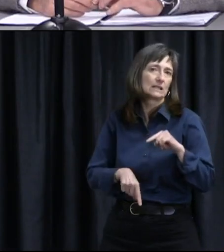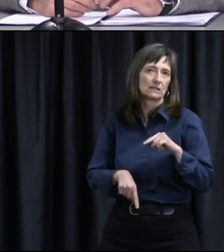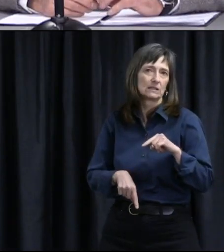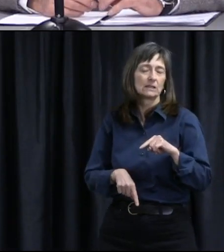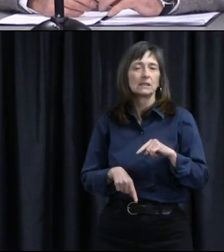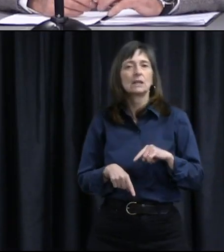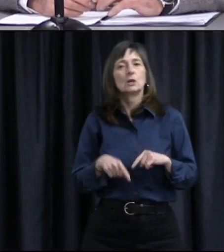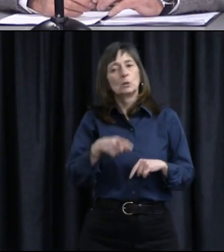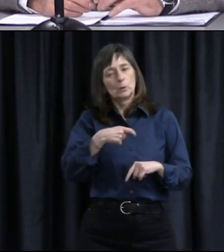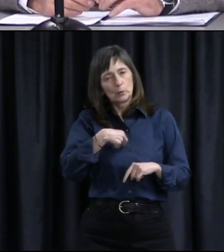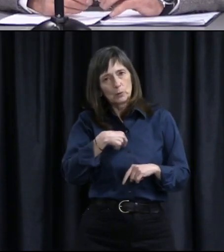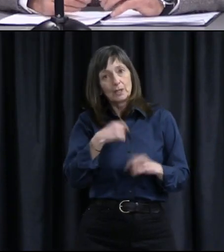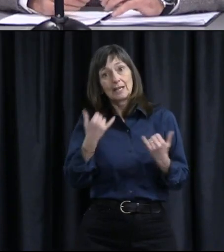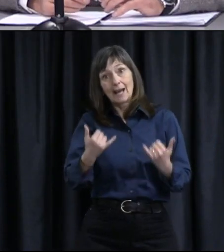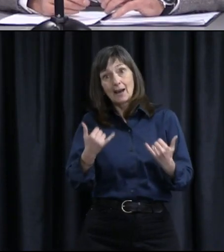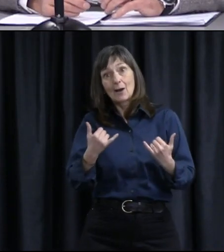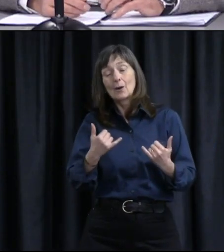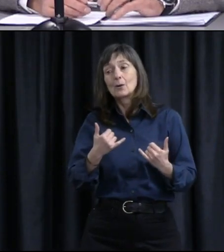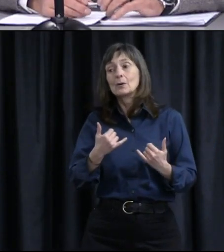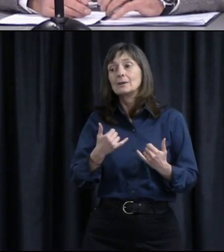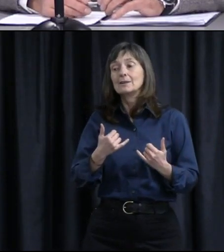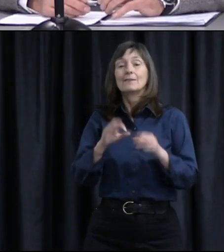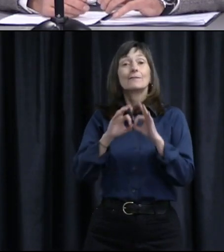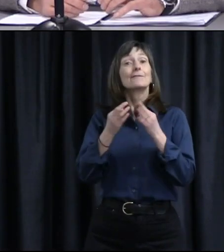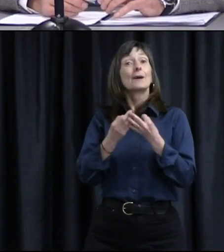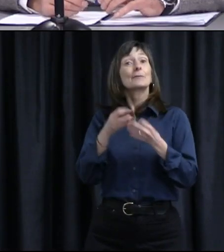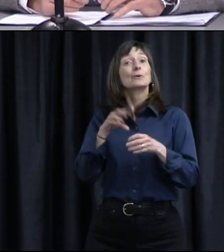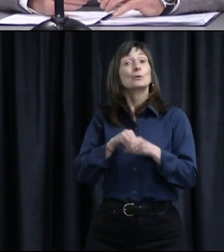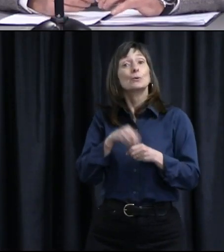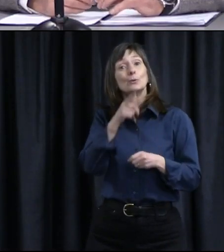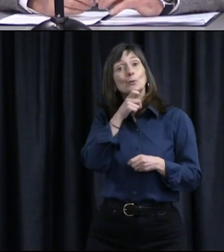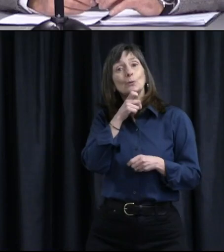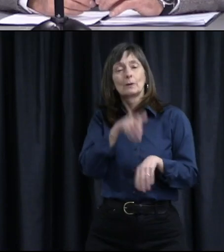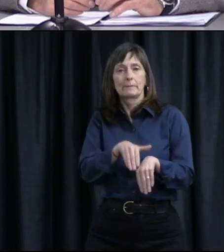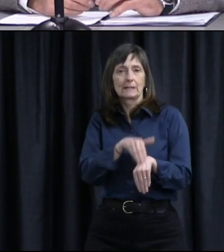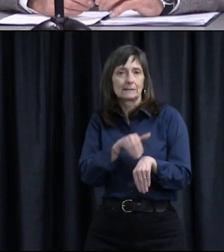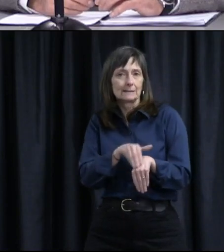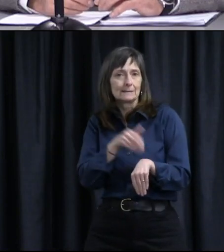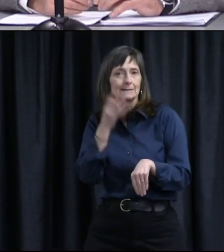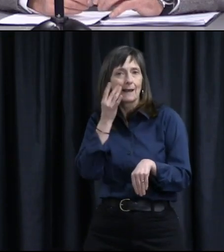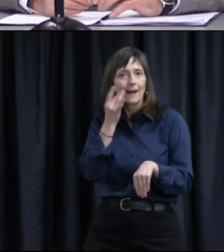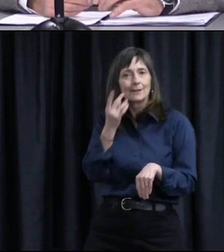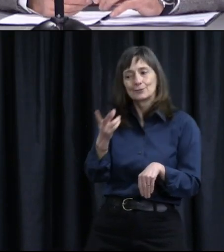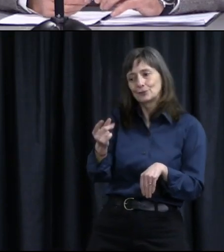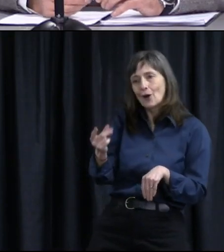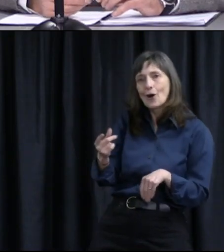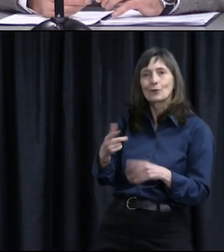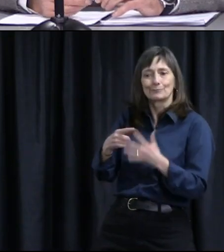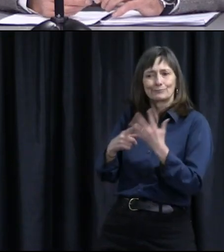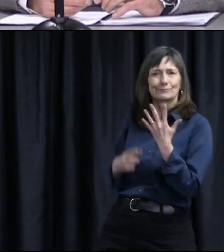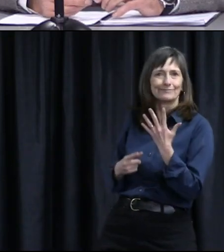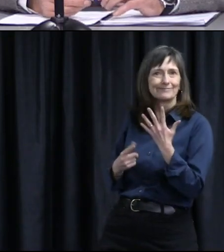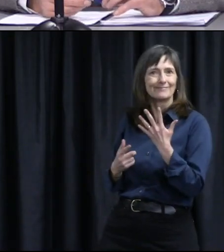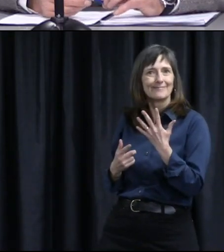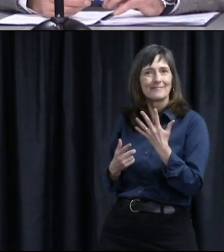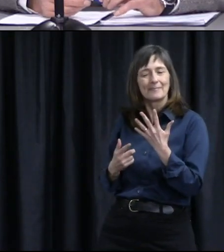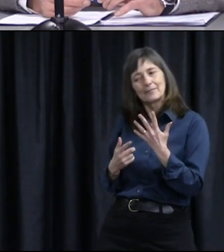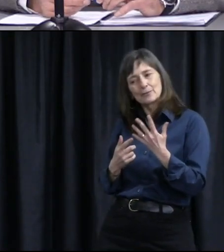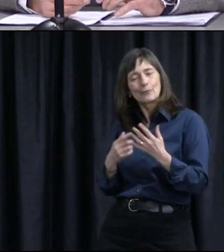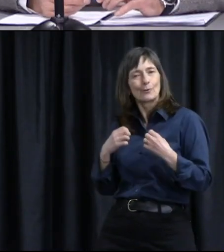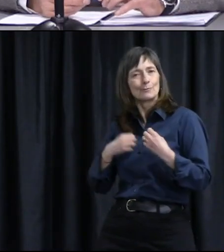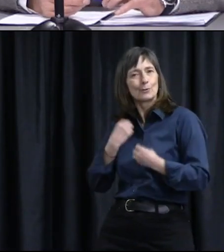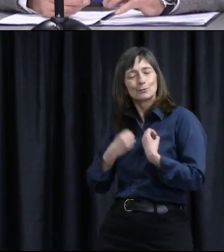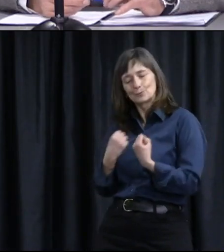all now have families that include our pets, and they are a valued part of our emotional support. From the point